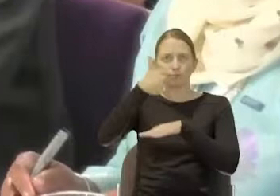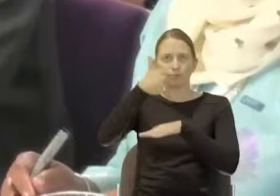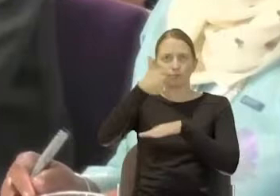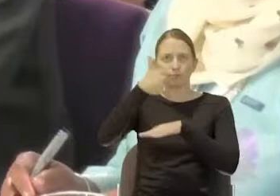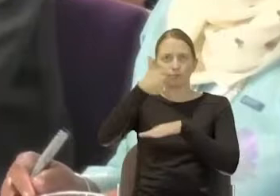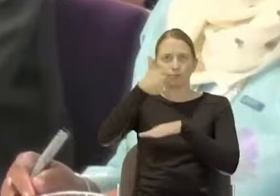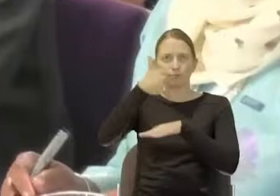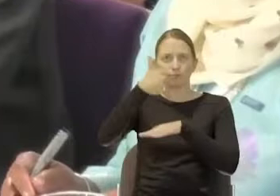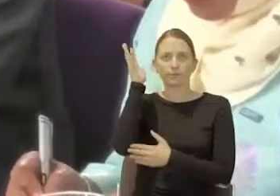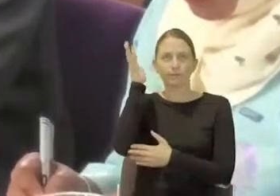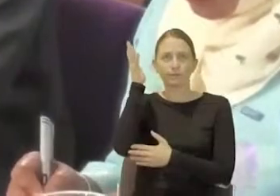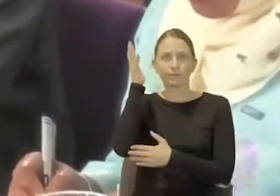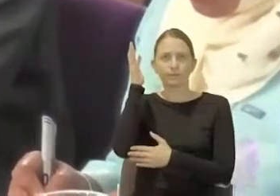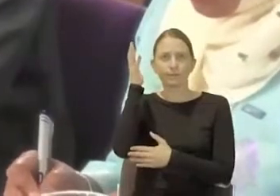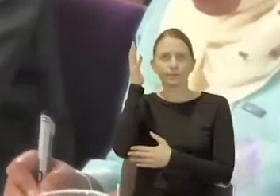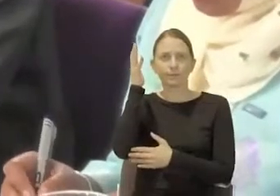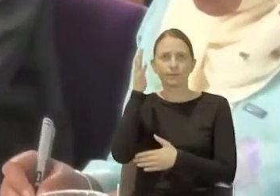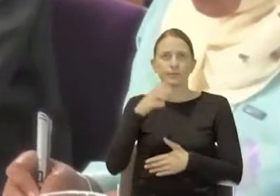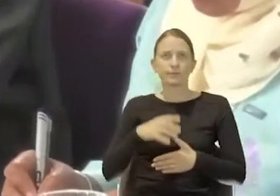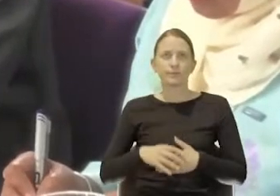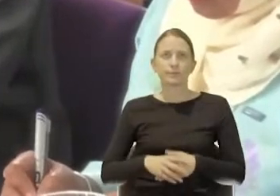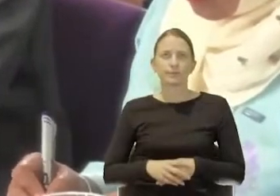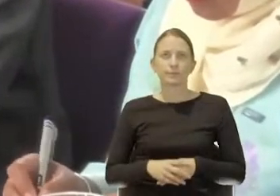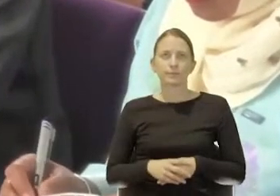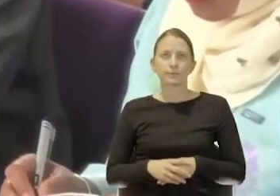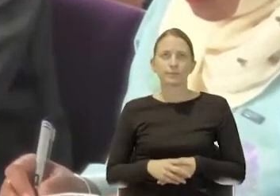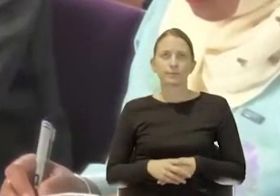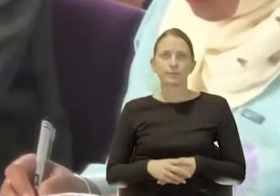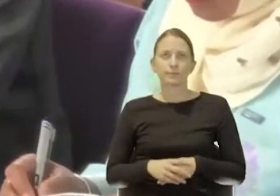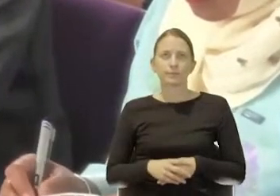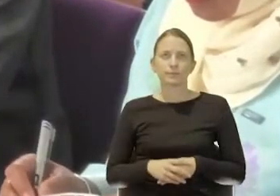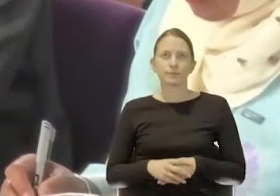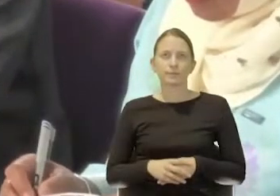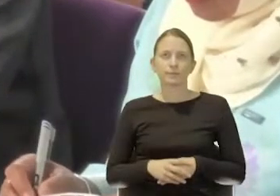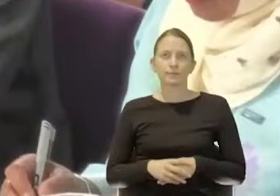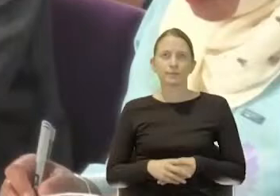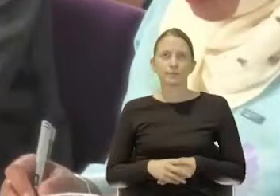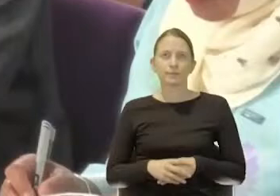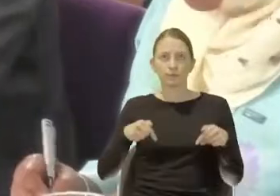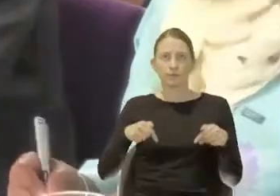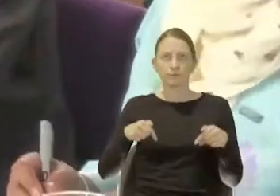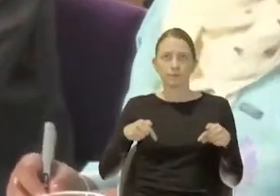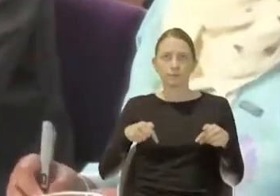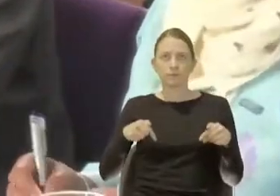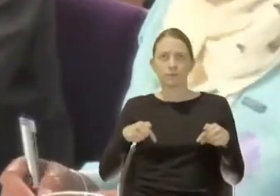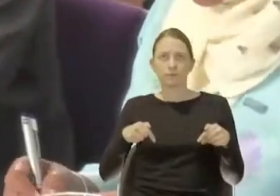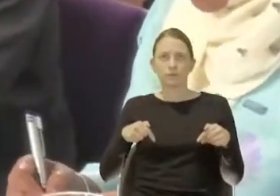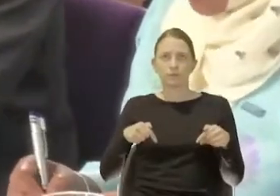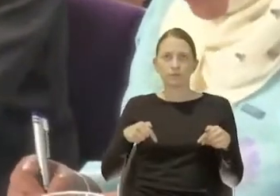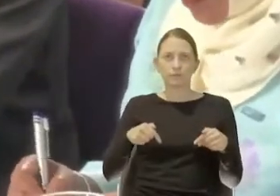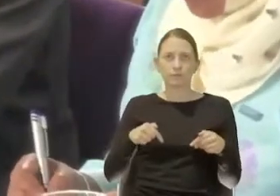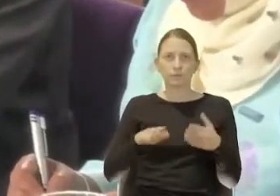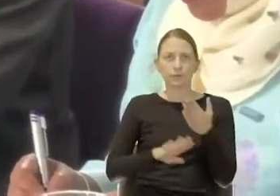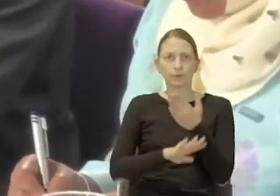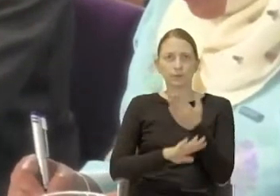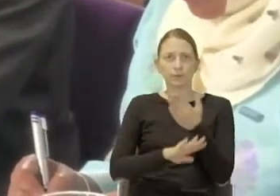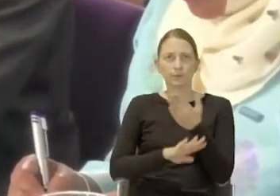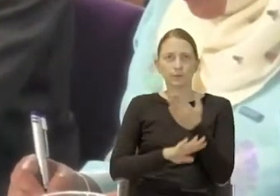permanent representatives who attended, as well as by the Undersecretary General Maimouna